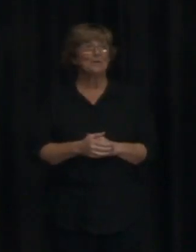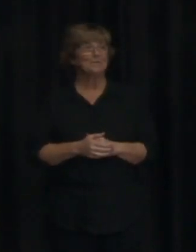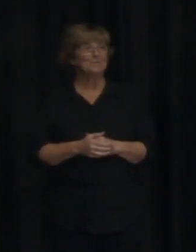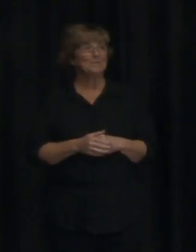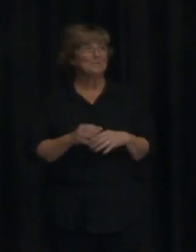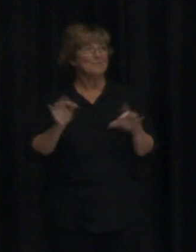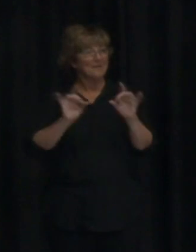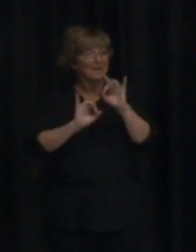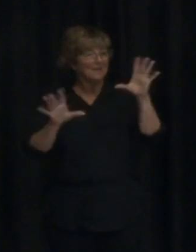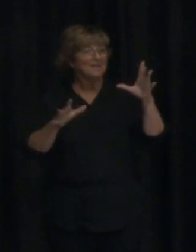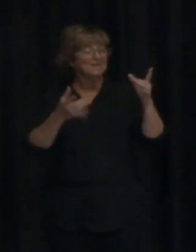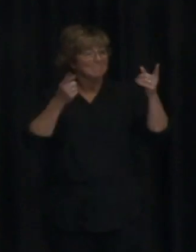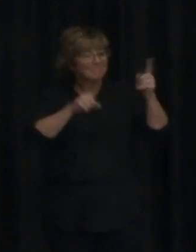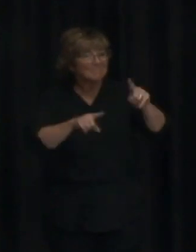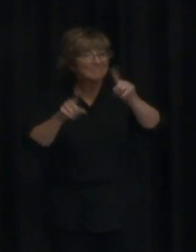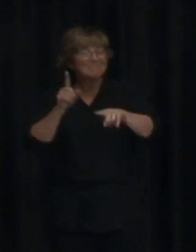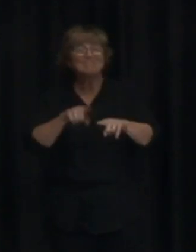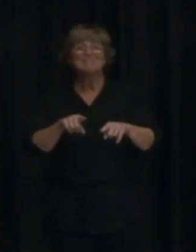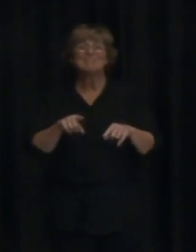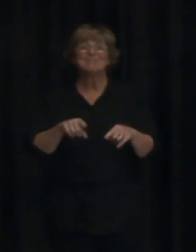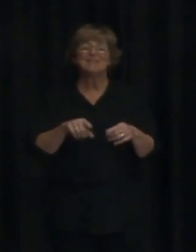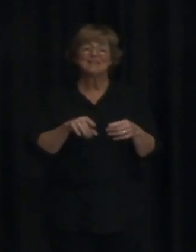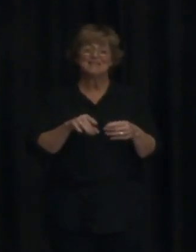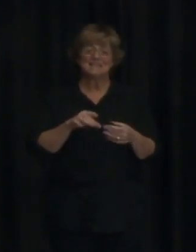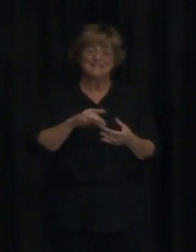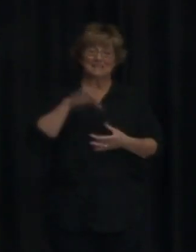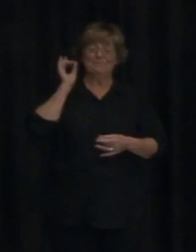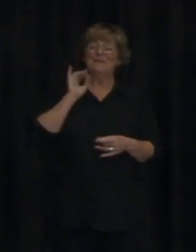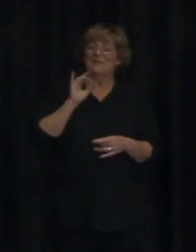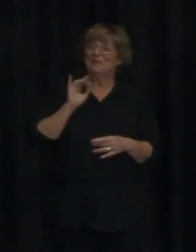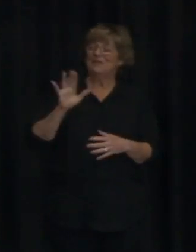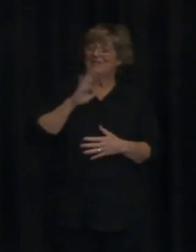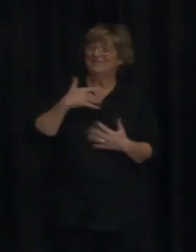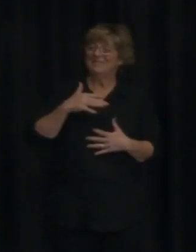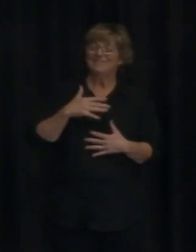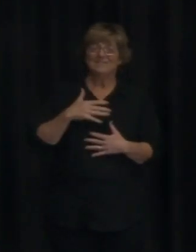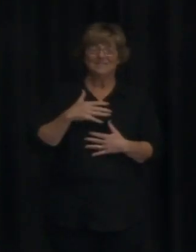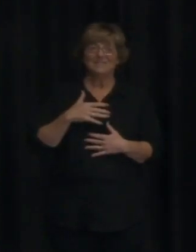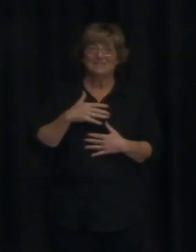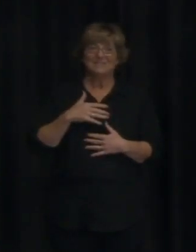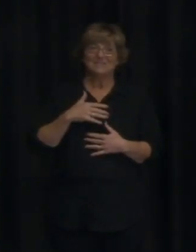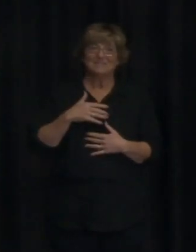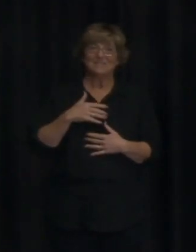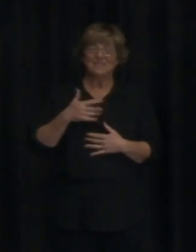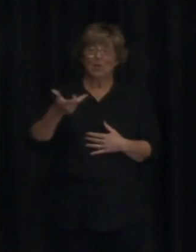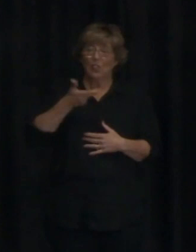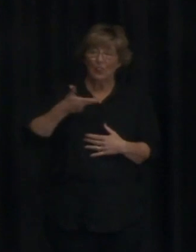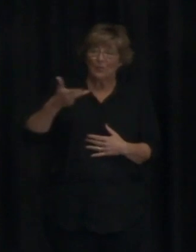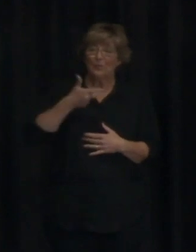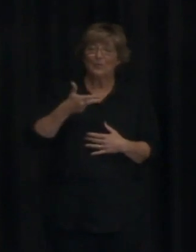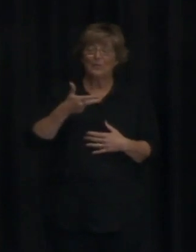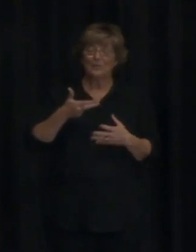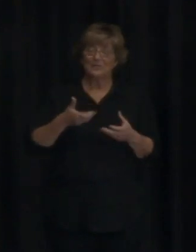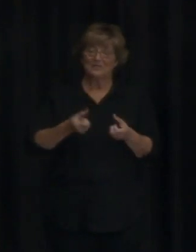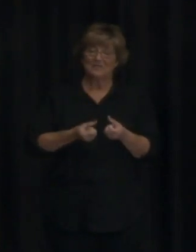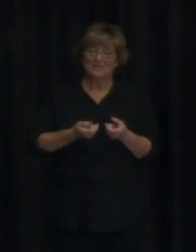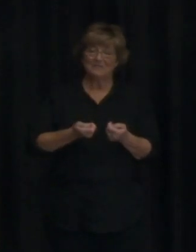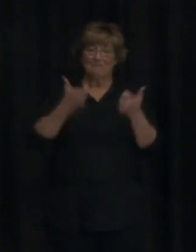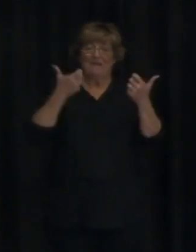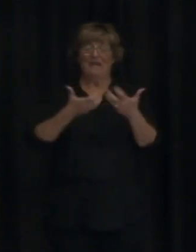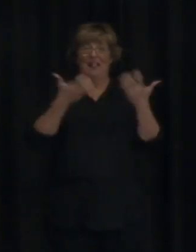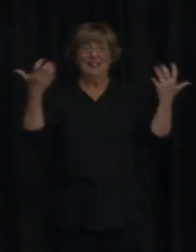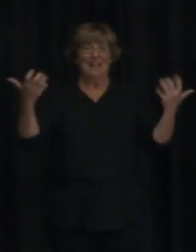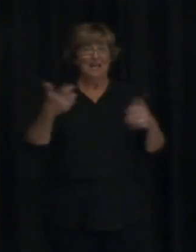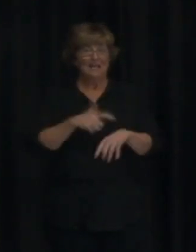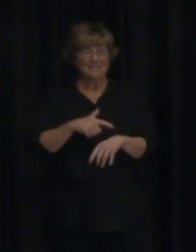incredible collaborative spirit. The speaker and the pro tem and I have been spending a great deal of time together, not